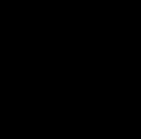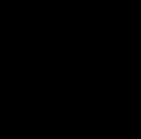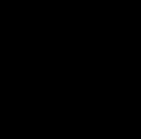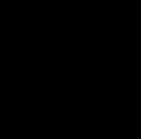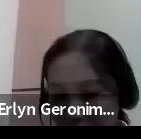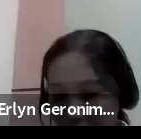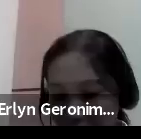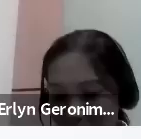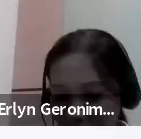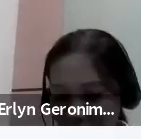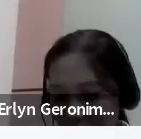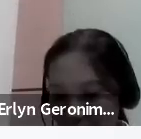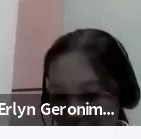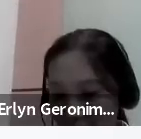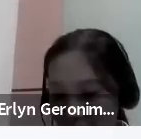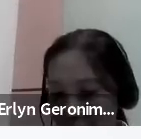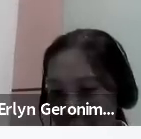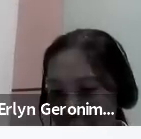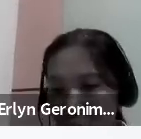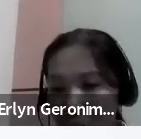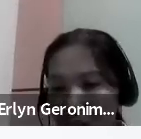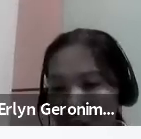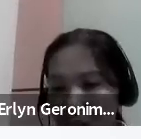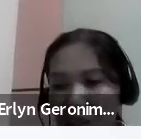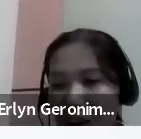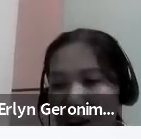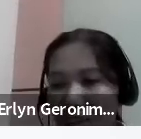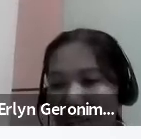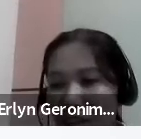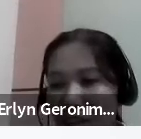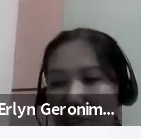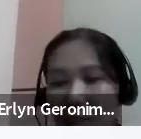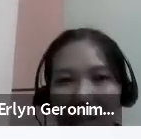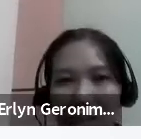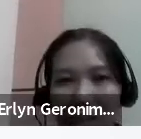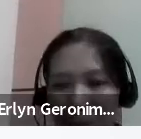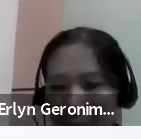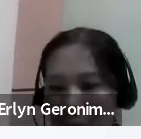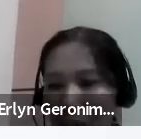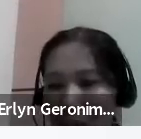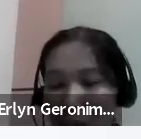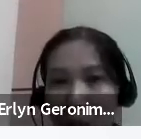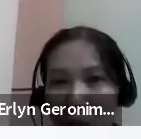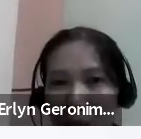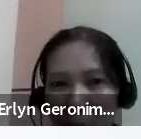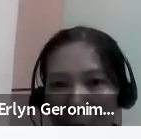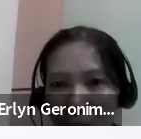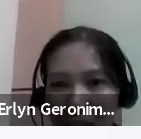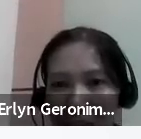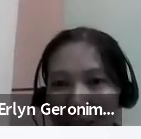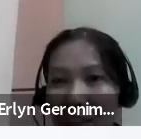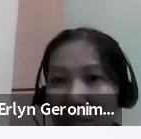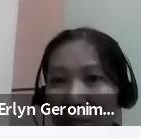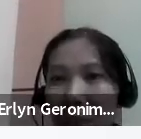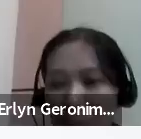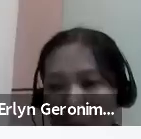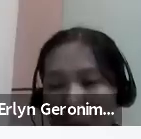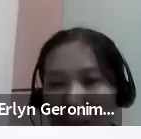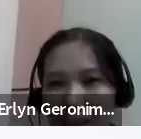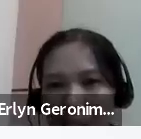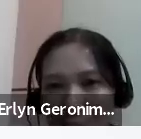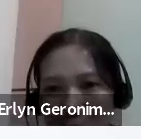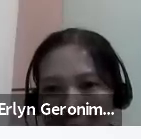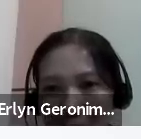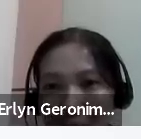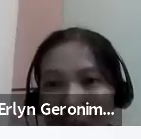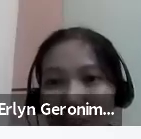Thank you very much, Miss Trinidad, for sharing your story as a young and dynamic Tomasian educator and for affirming